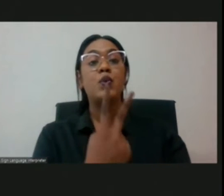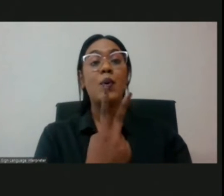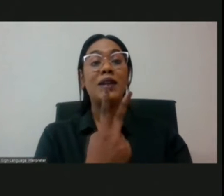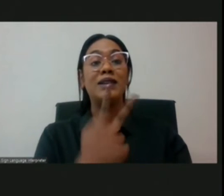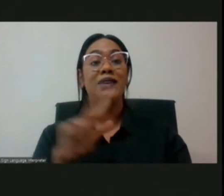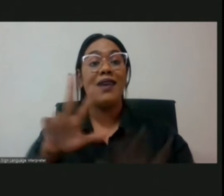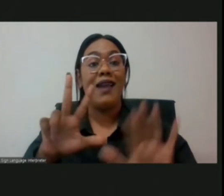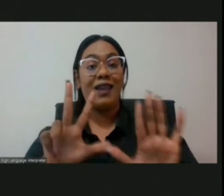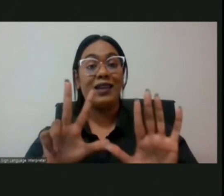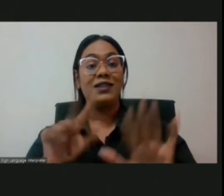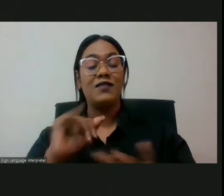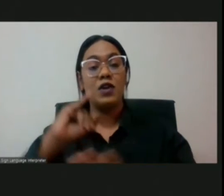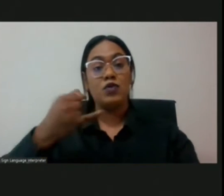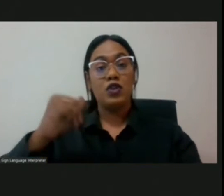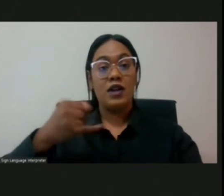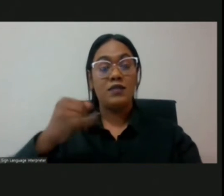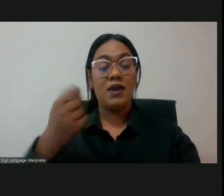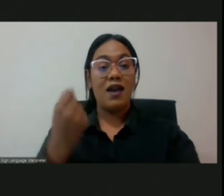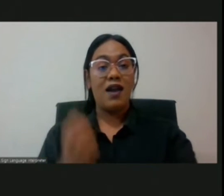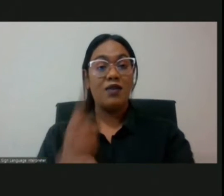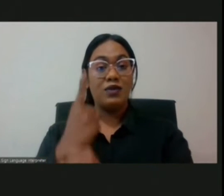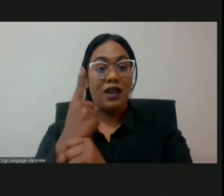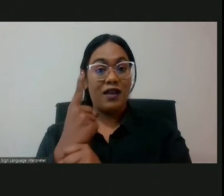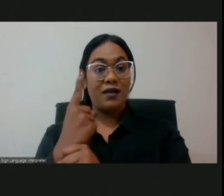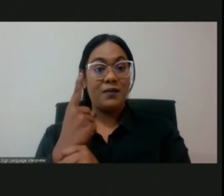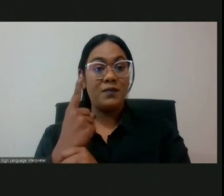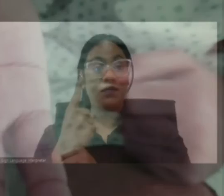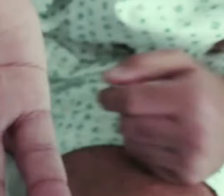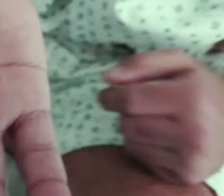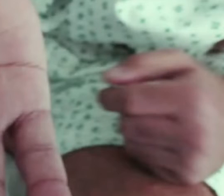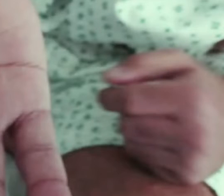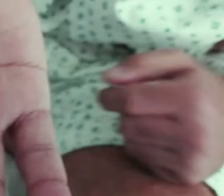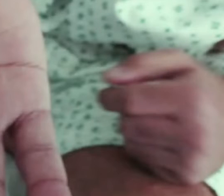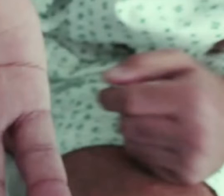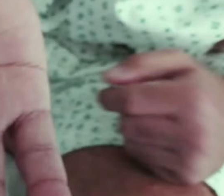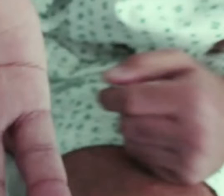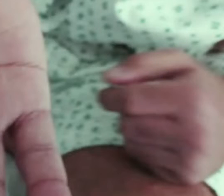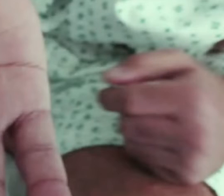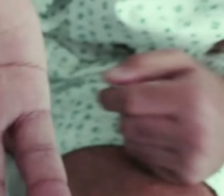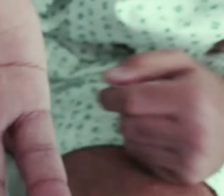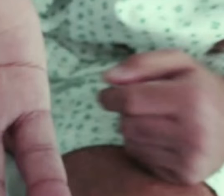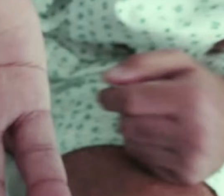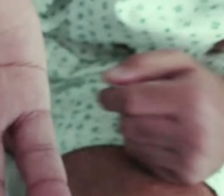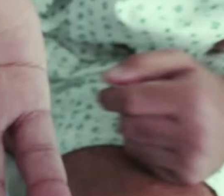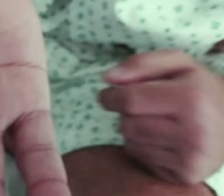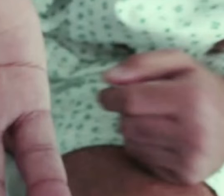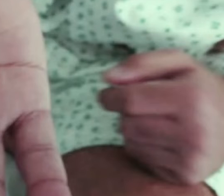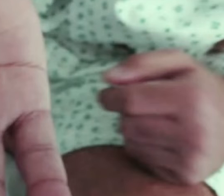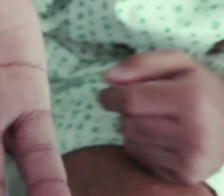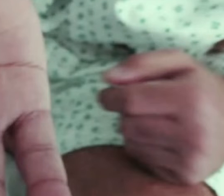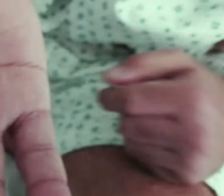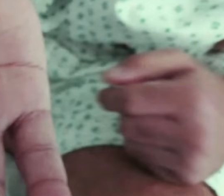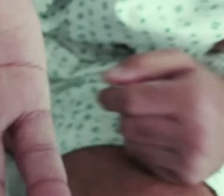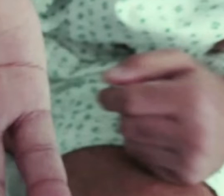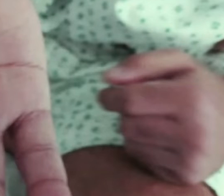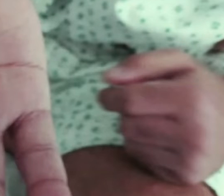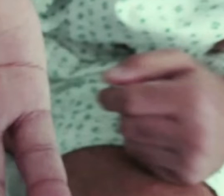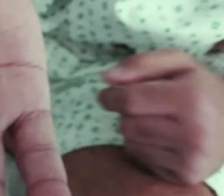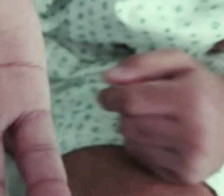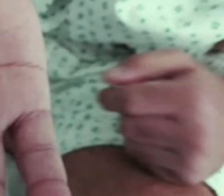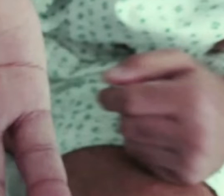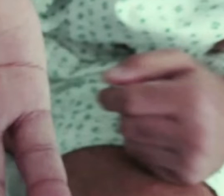male from Johannesburg, Gauteng, with a travel history. Abantu bakuleli abaneminyaka engaphezu kwengamashumi amane asebegomele